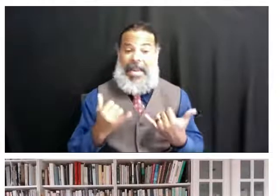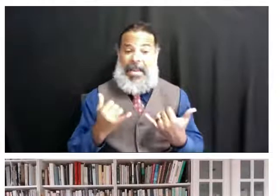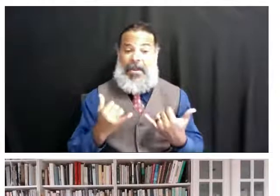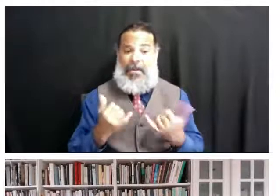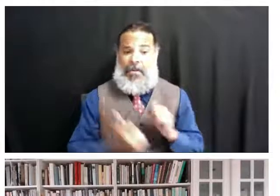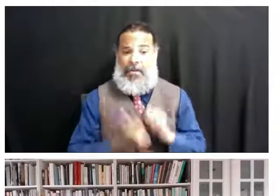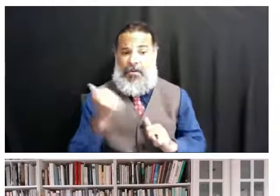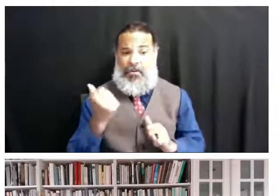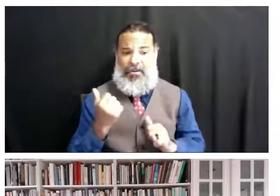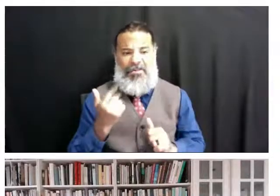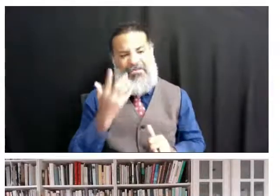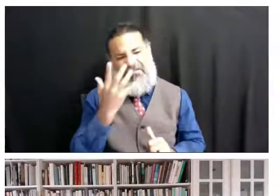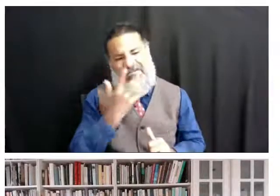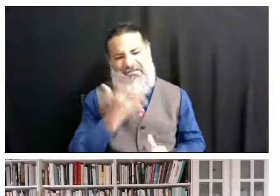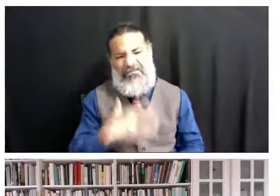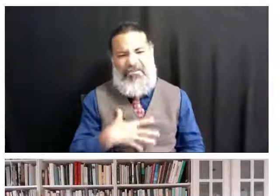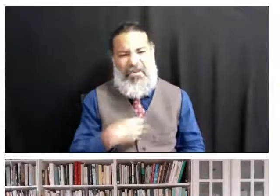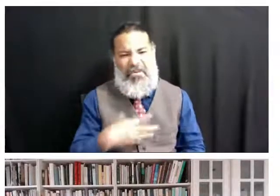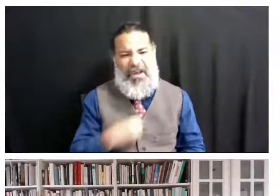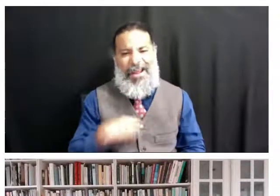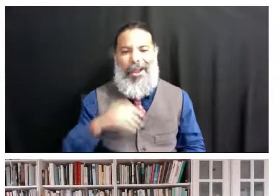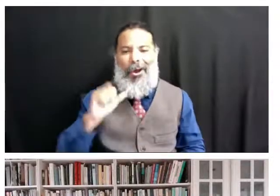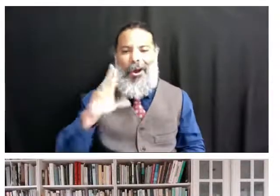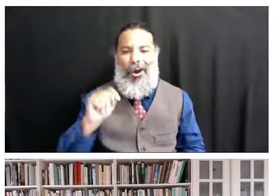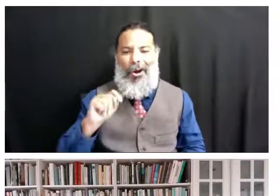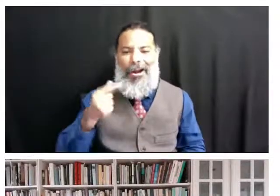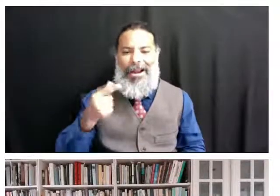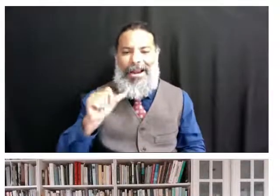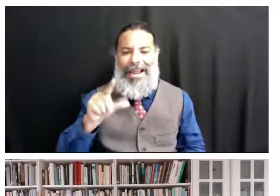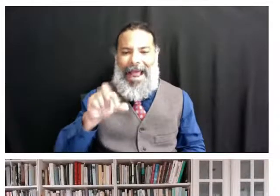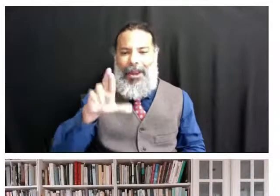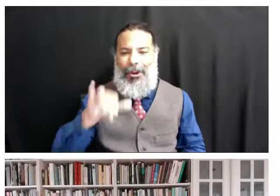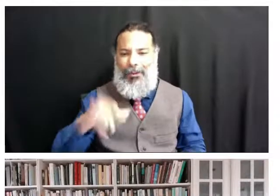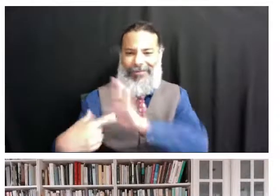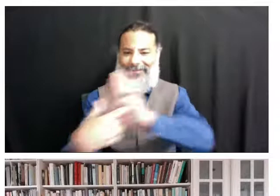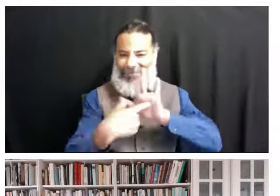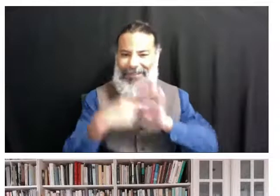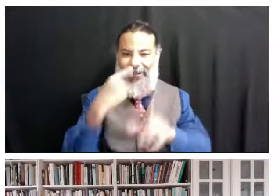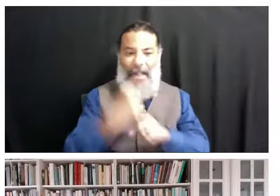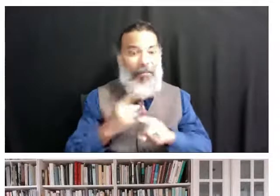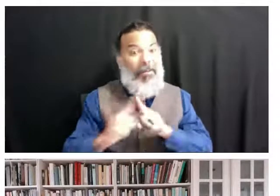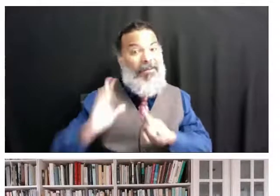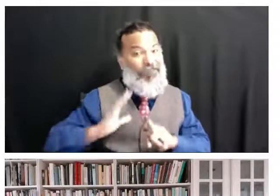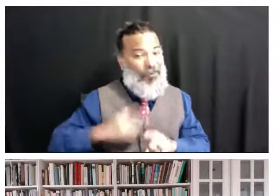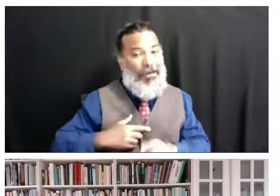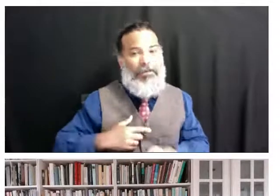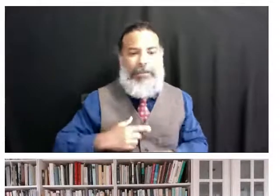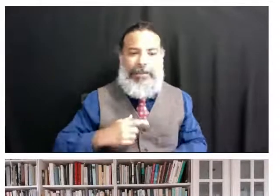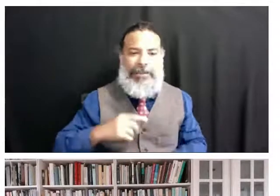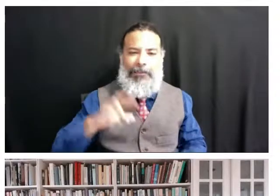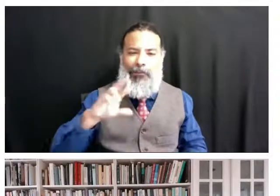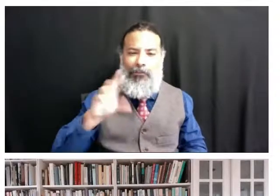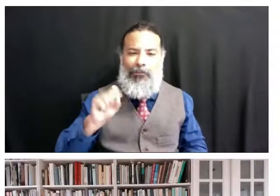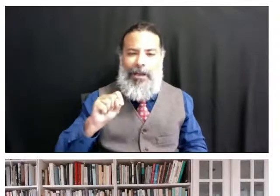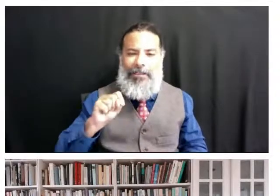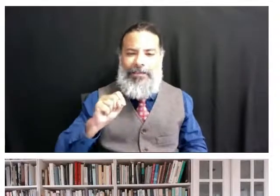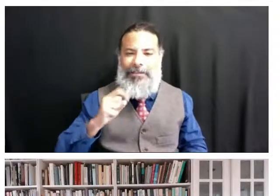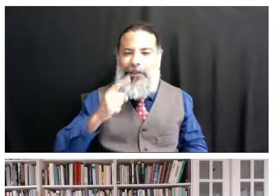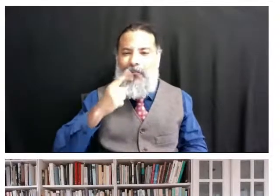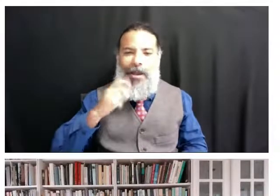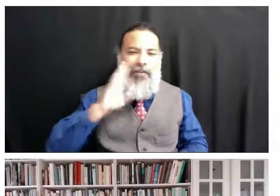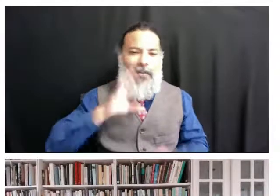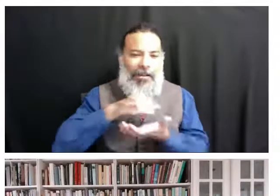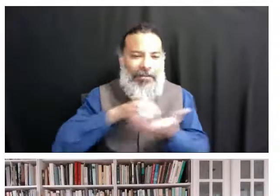mostly looks very white, like an art gallery, but at some point it was this deep rust color. It has also been